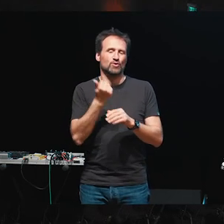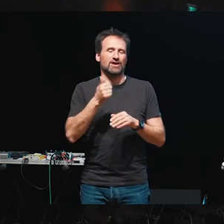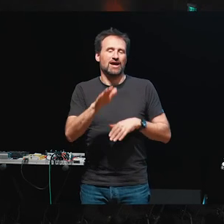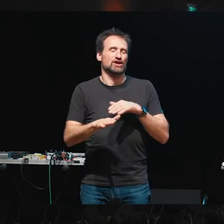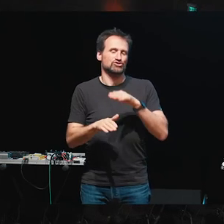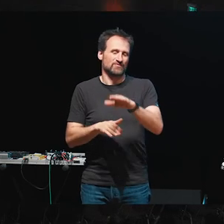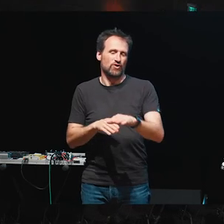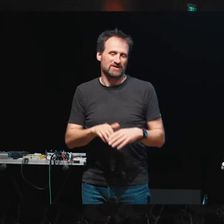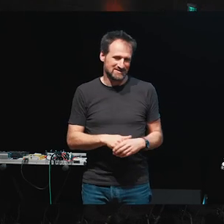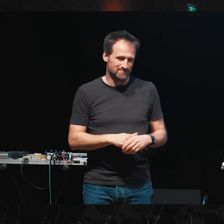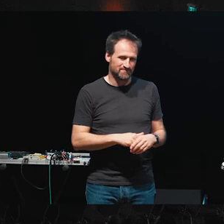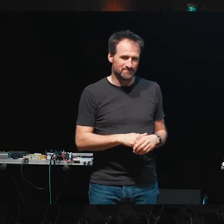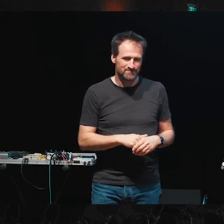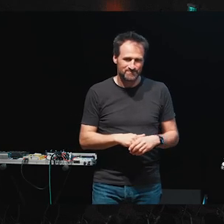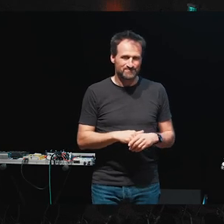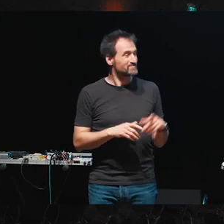insights?